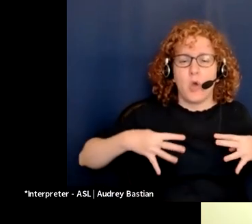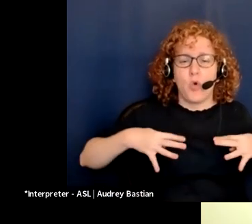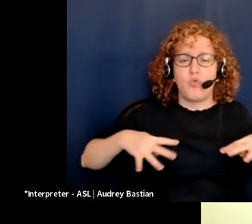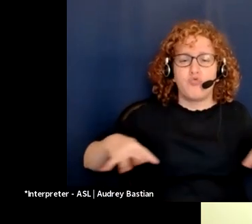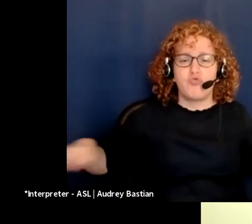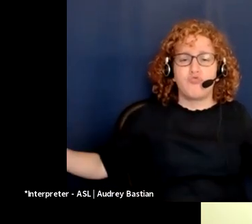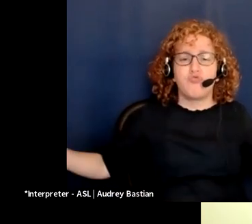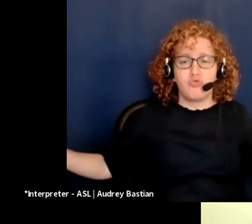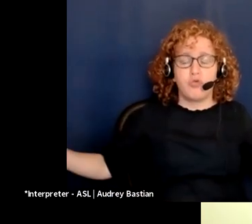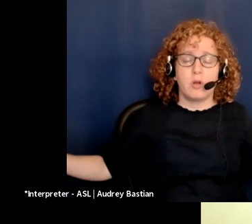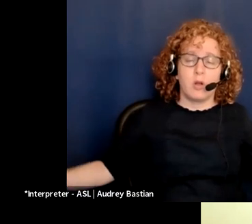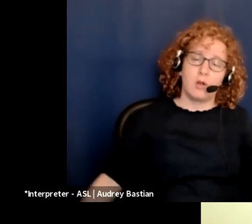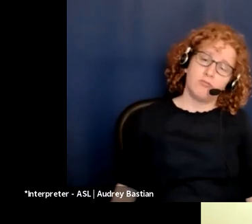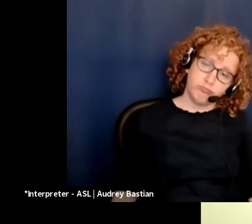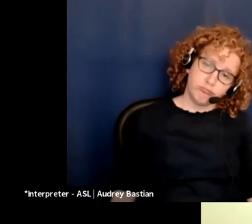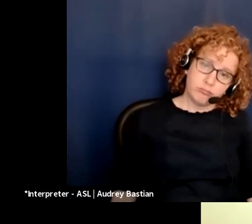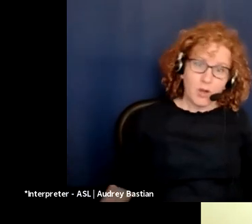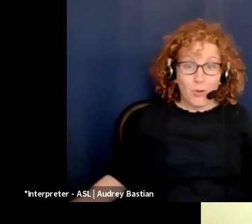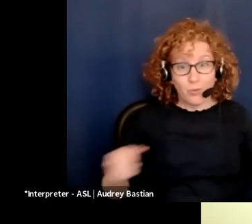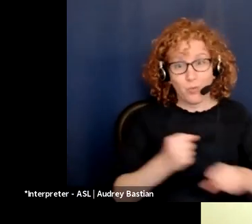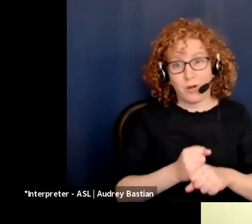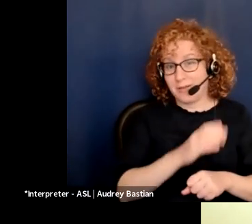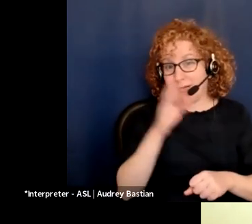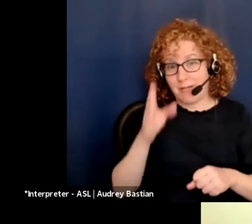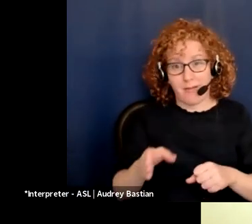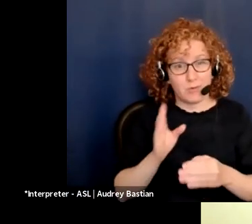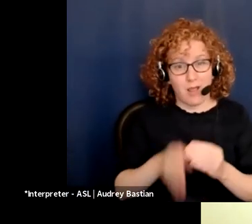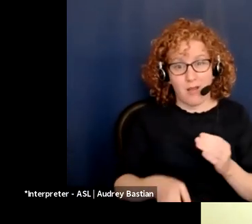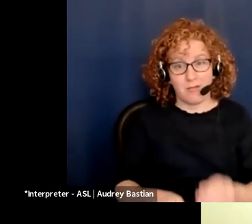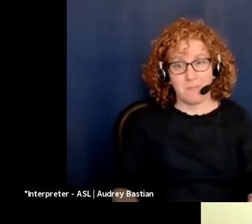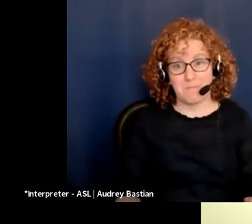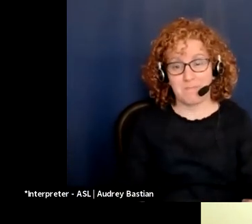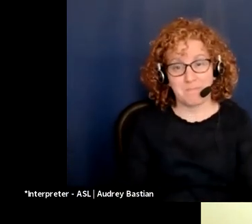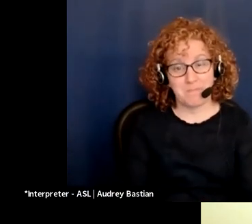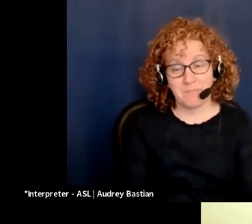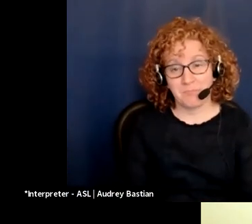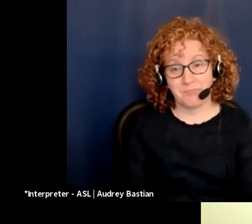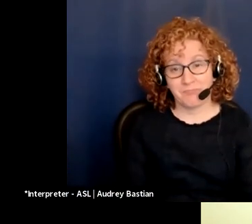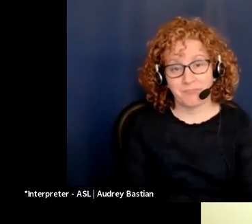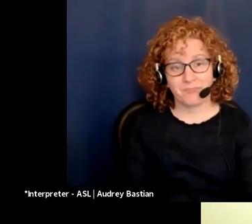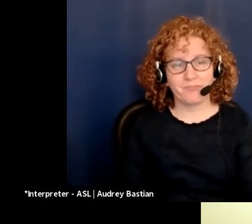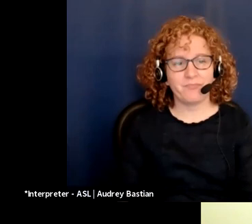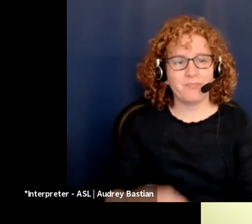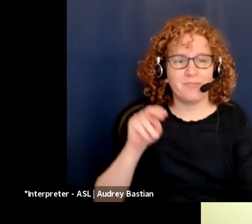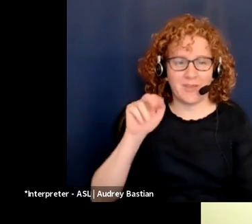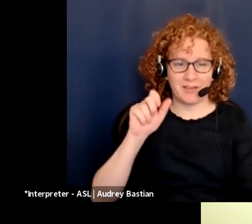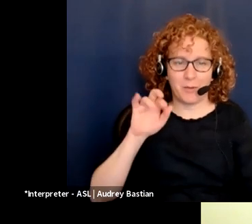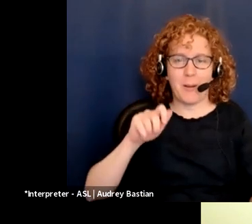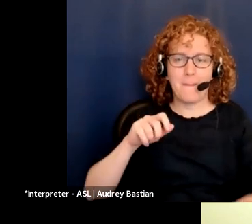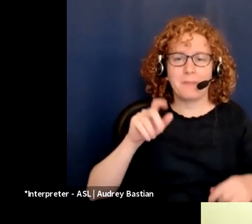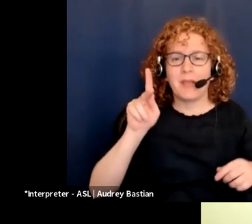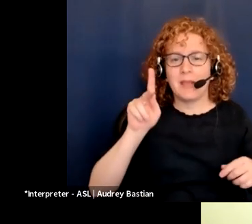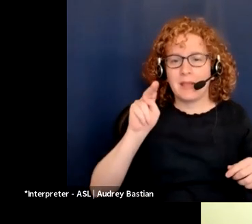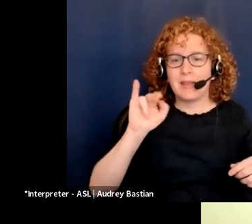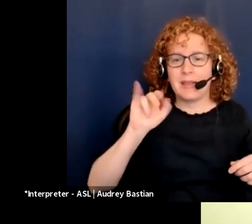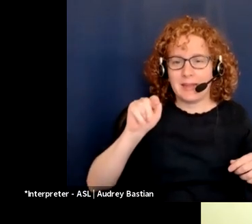it, our walk is never really going to be done. Mm-hmm. Yeah, I guess knitting is sort of my Animal